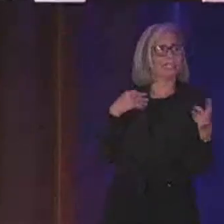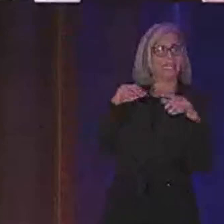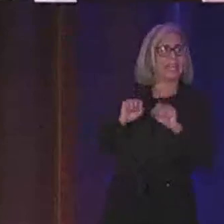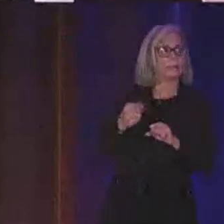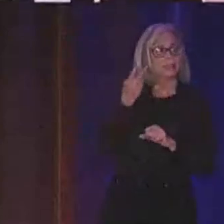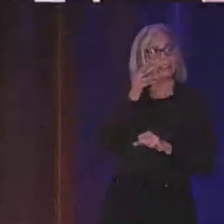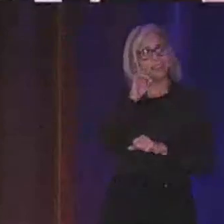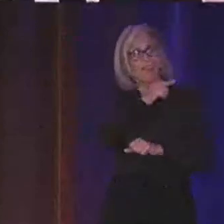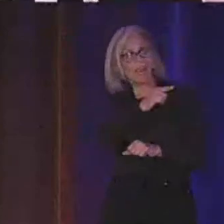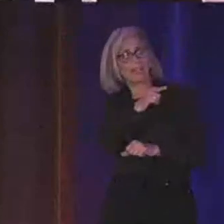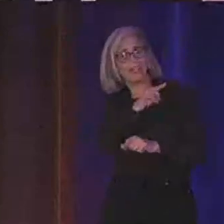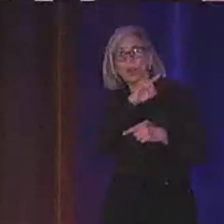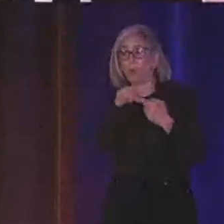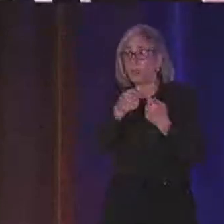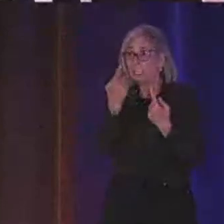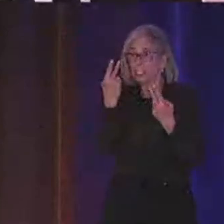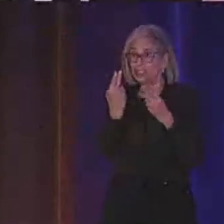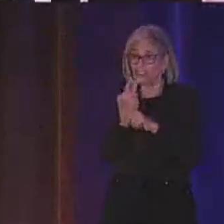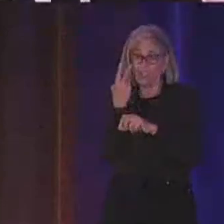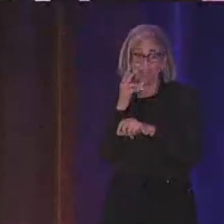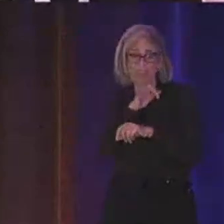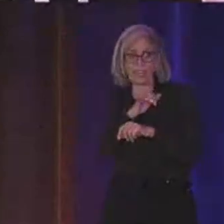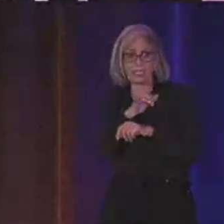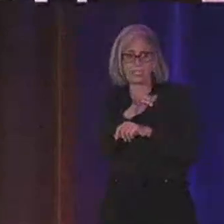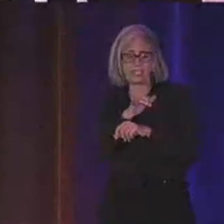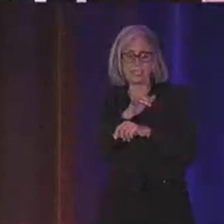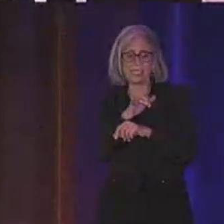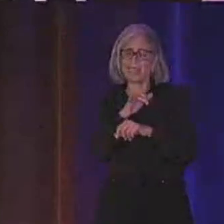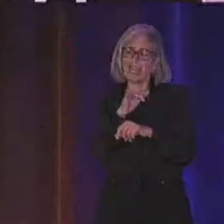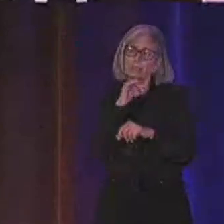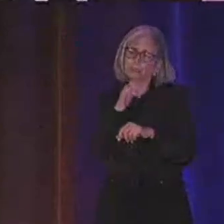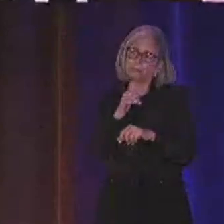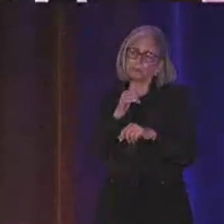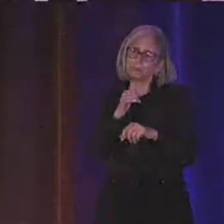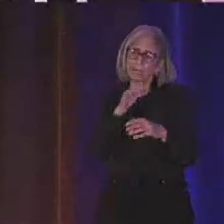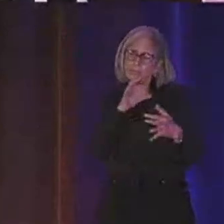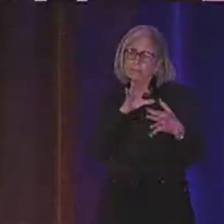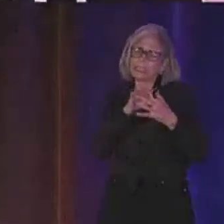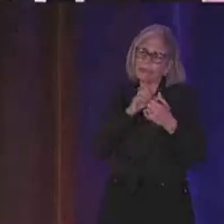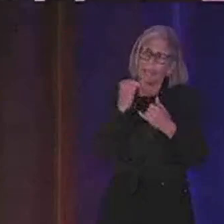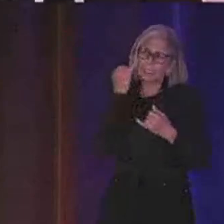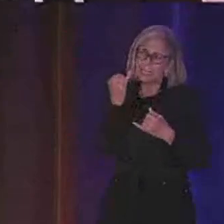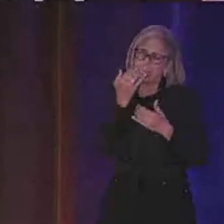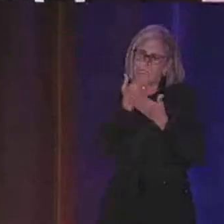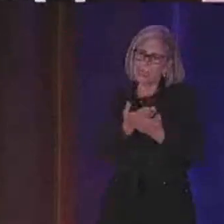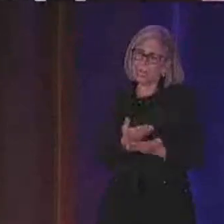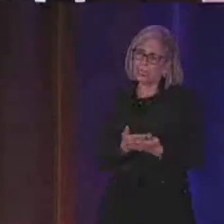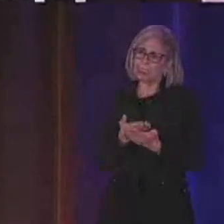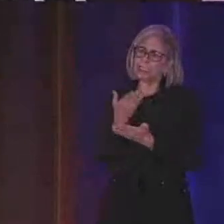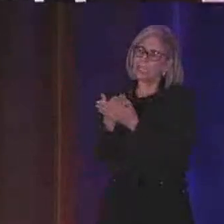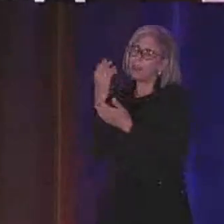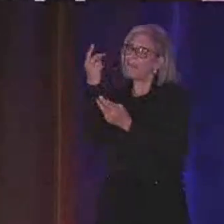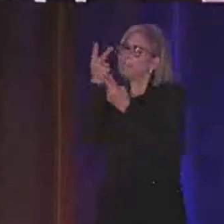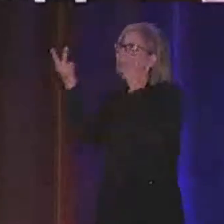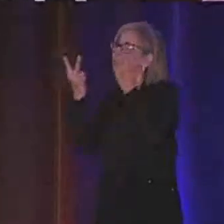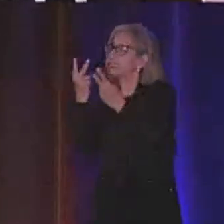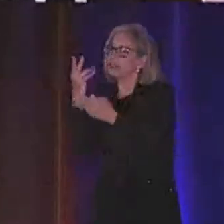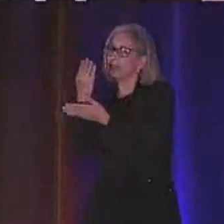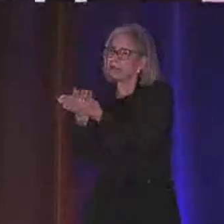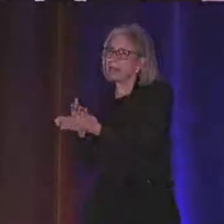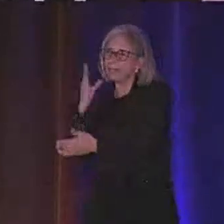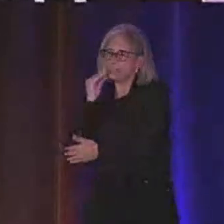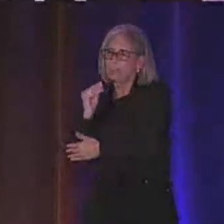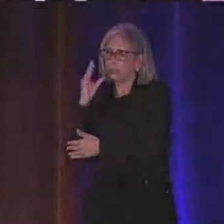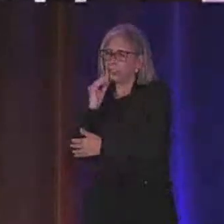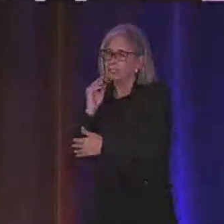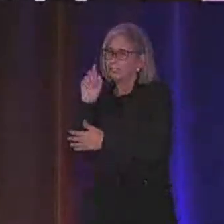see this, and when I did, I became untethered to the idea that data visualization, data experience had to